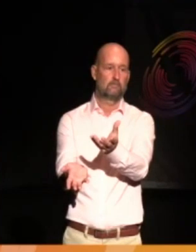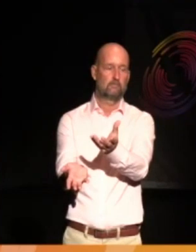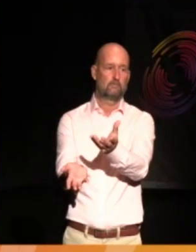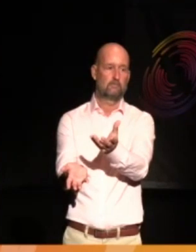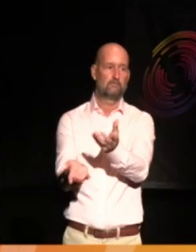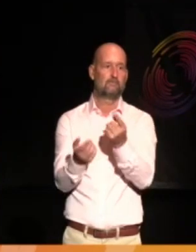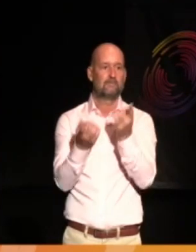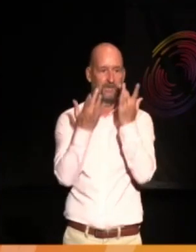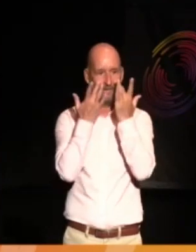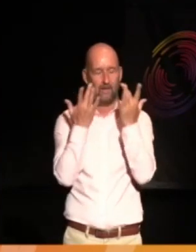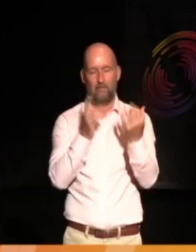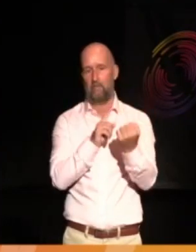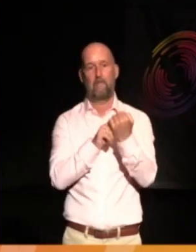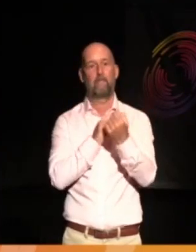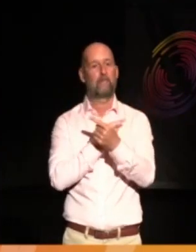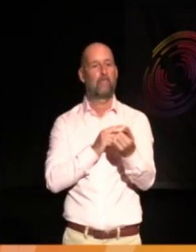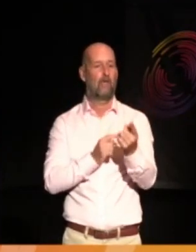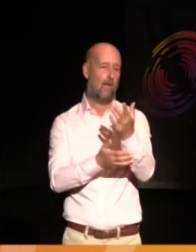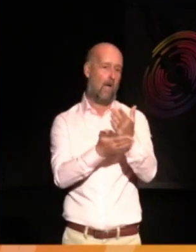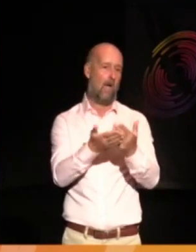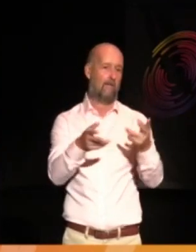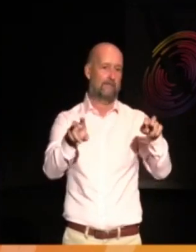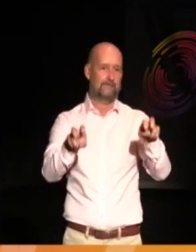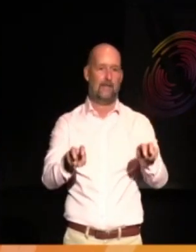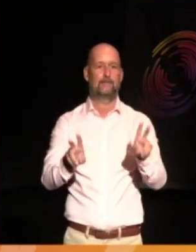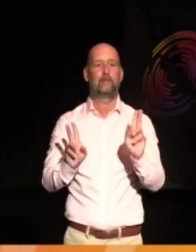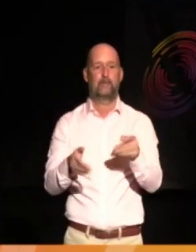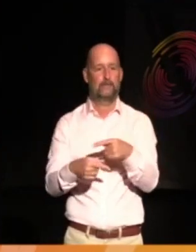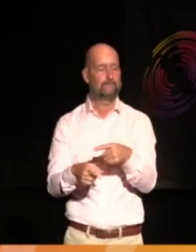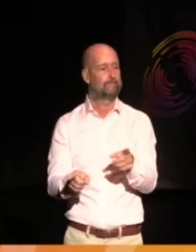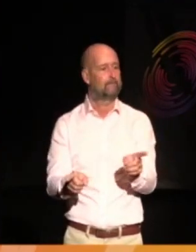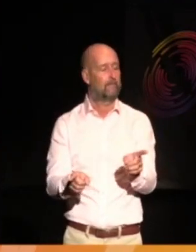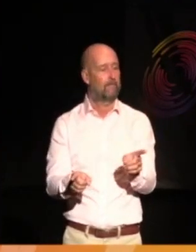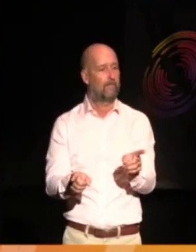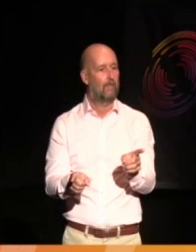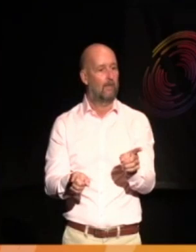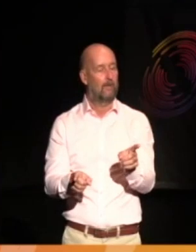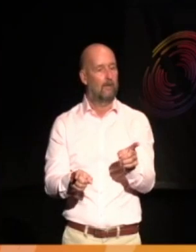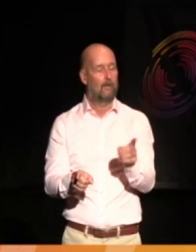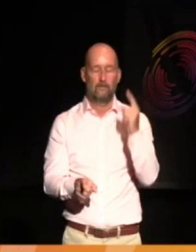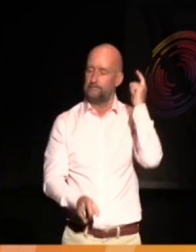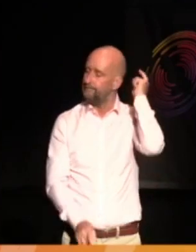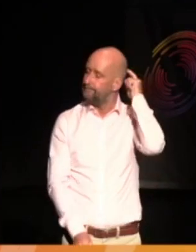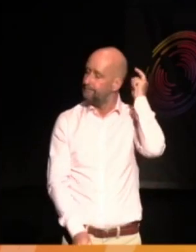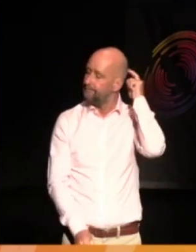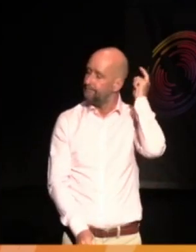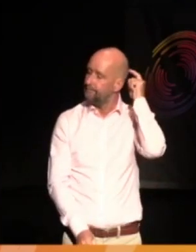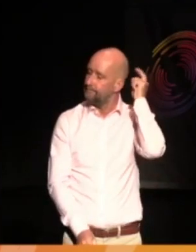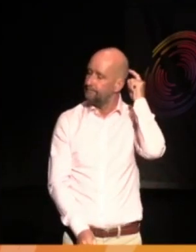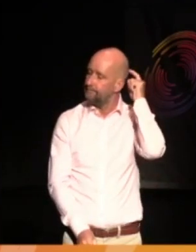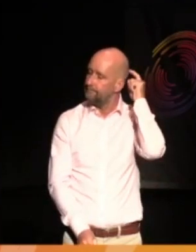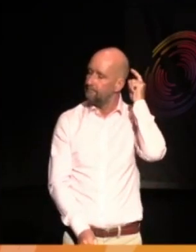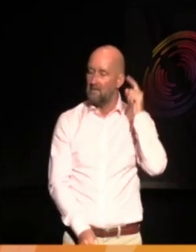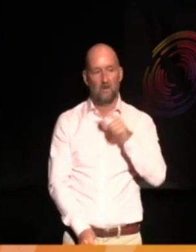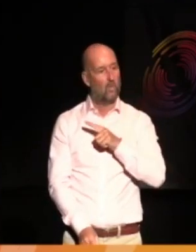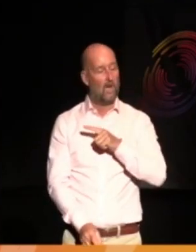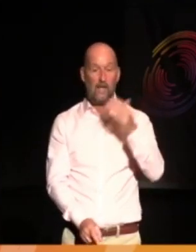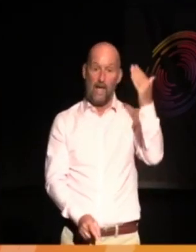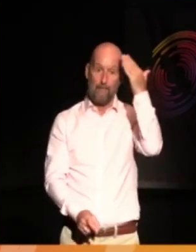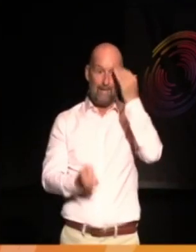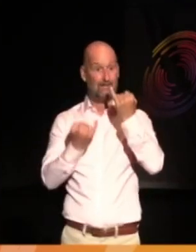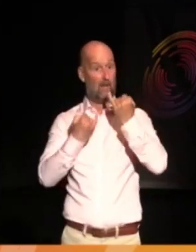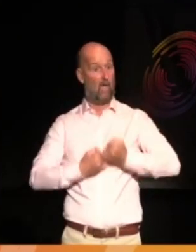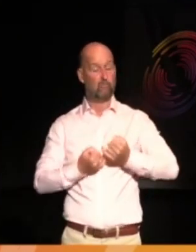Okay, so that is significant. So about half the people have sat down again. So I just wanted us to note that, the certainty that we can talk about mental